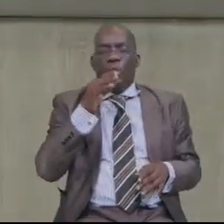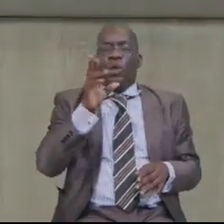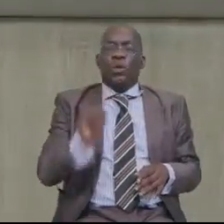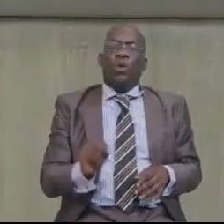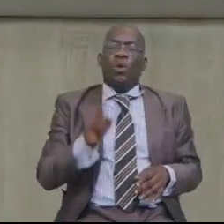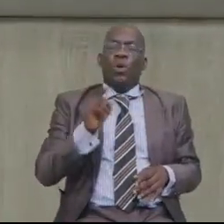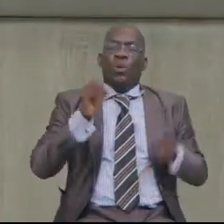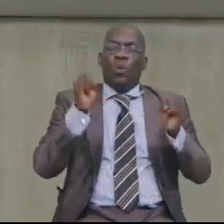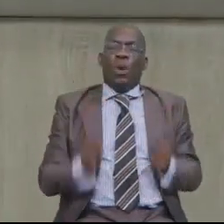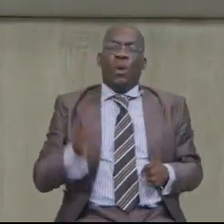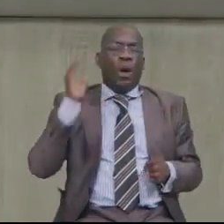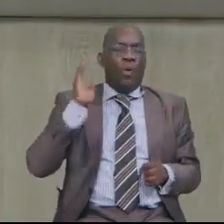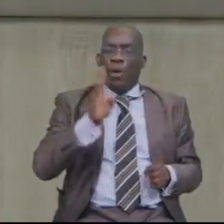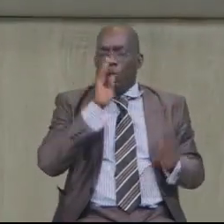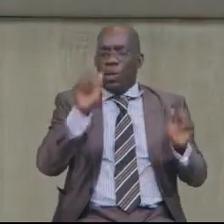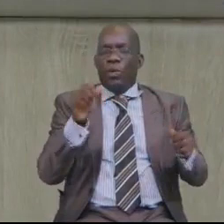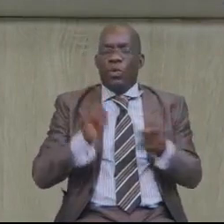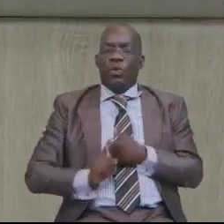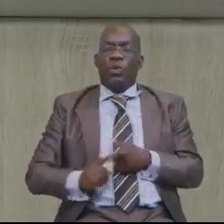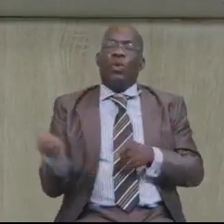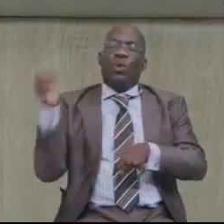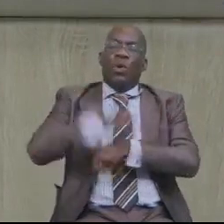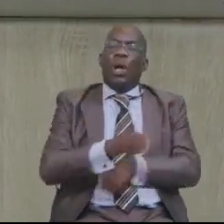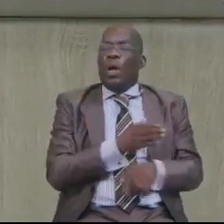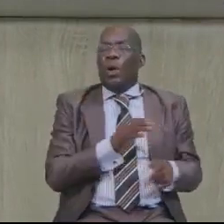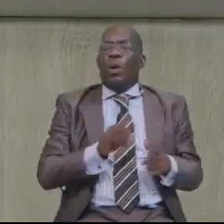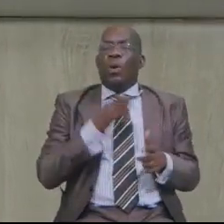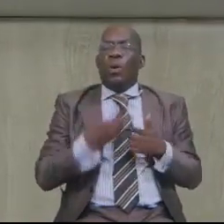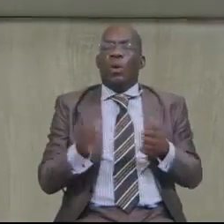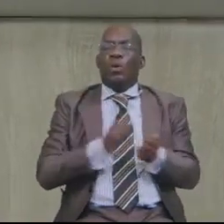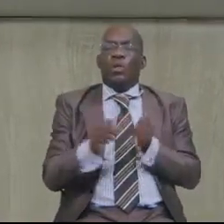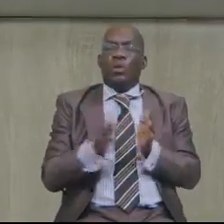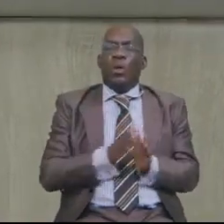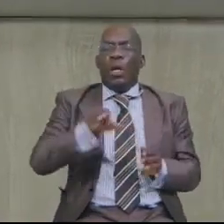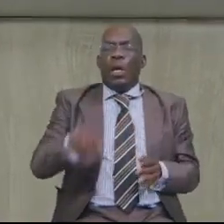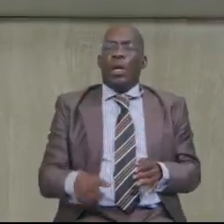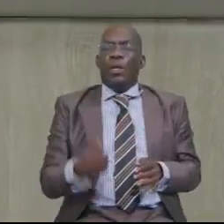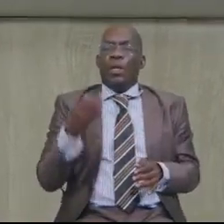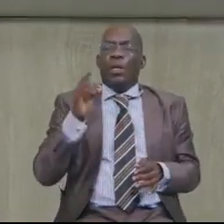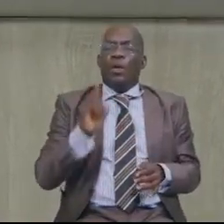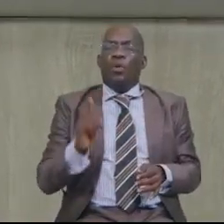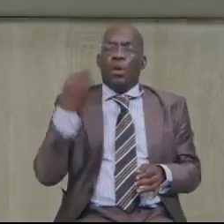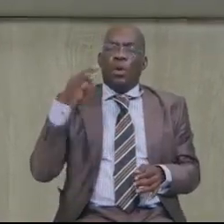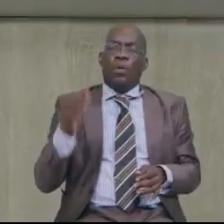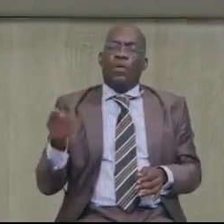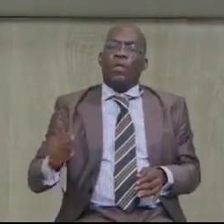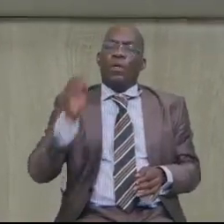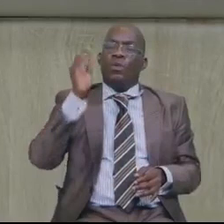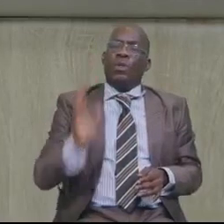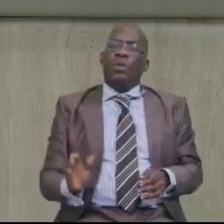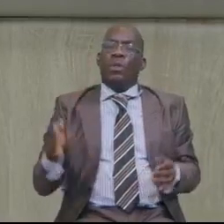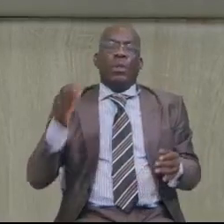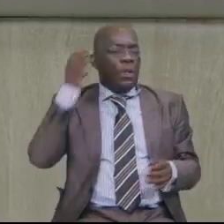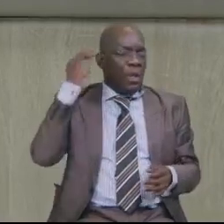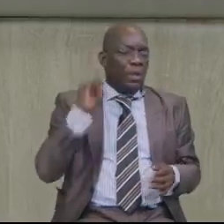to confront or conquer or crush any of your ministers here in this world, over here